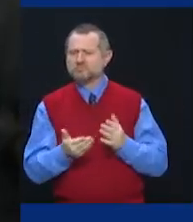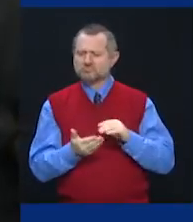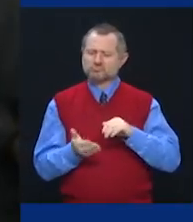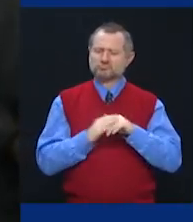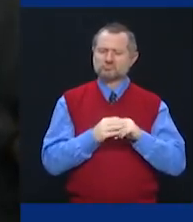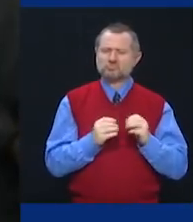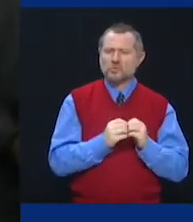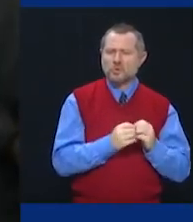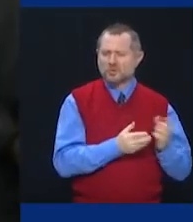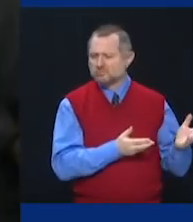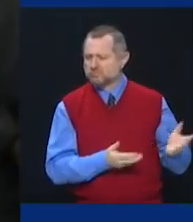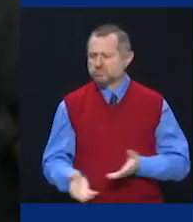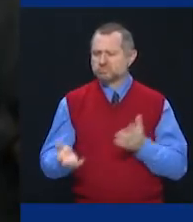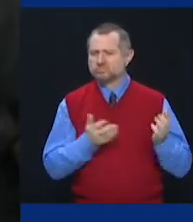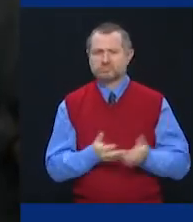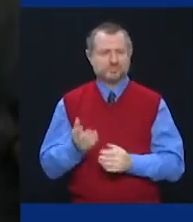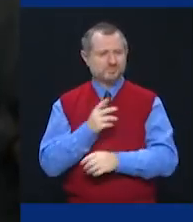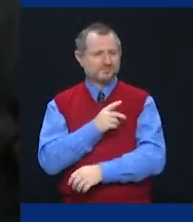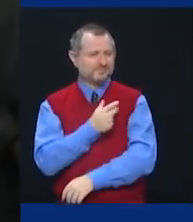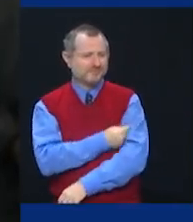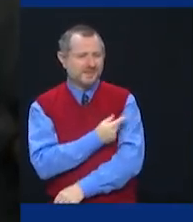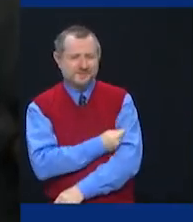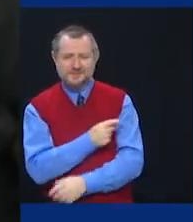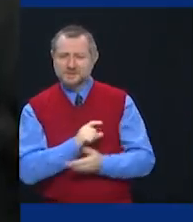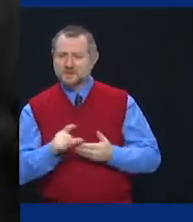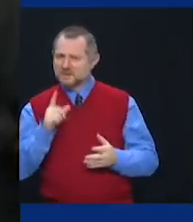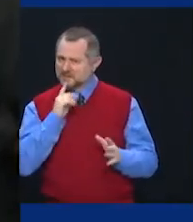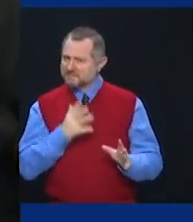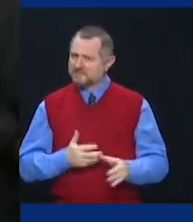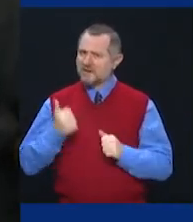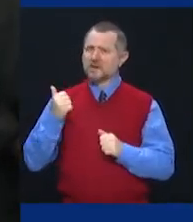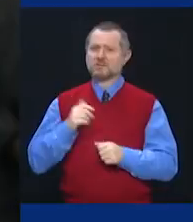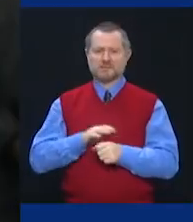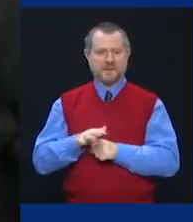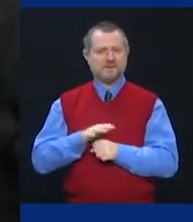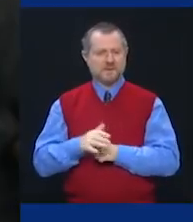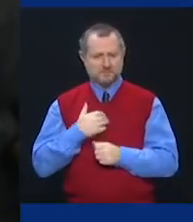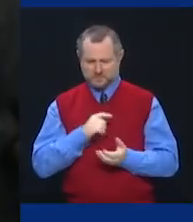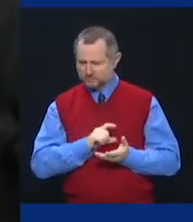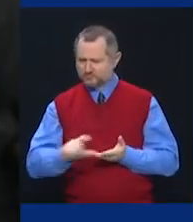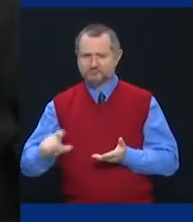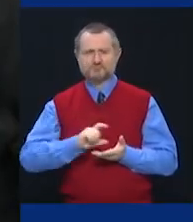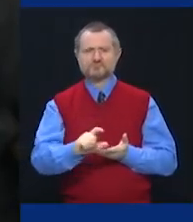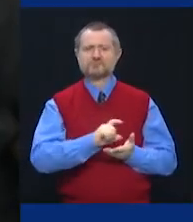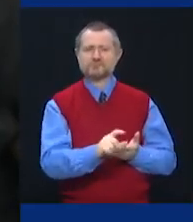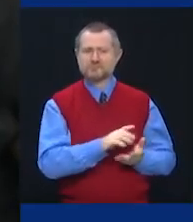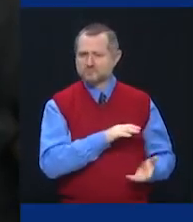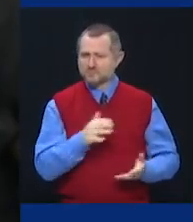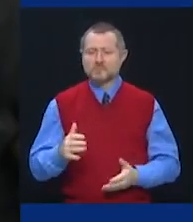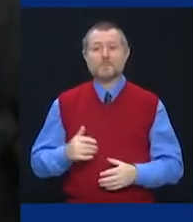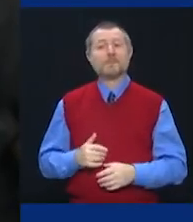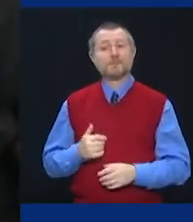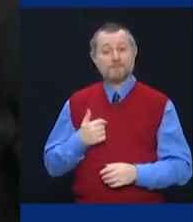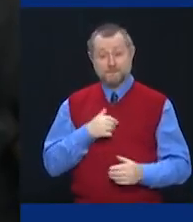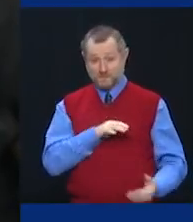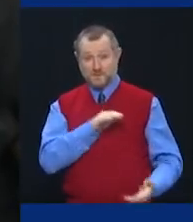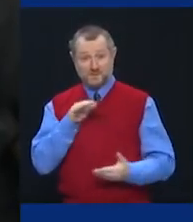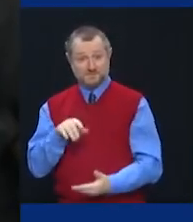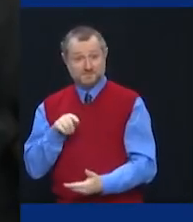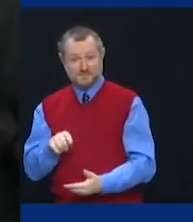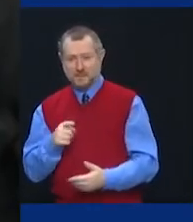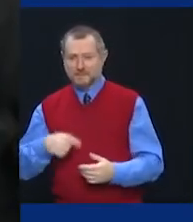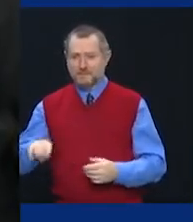of time that this nation will actually have enough production for the country. And then people have to take